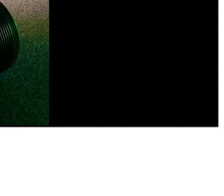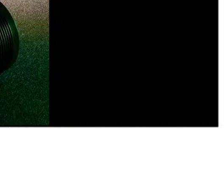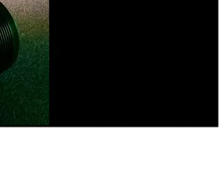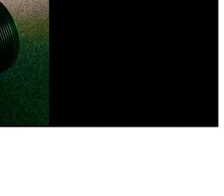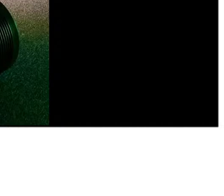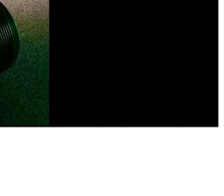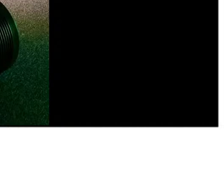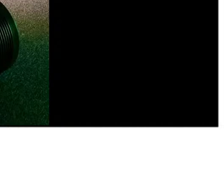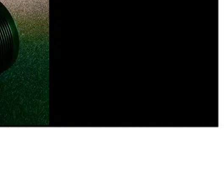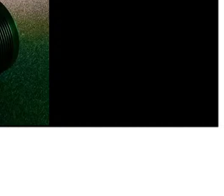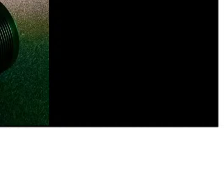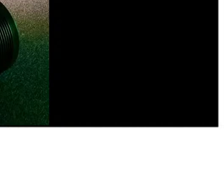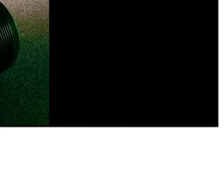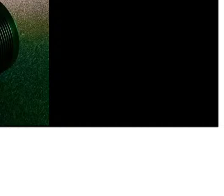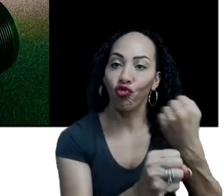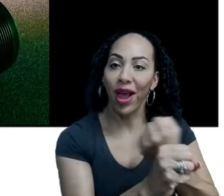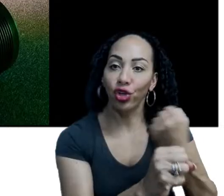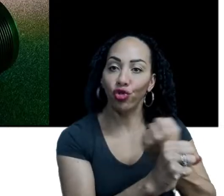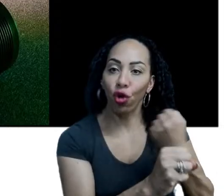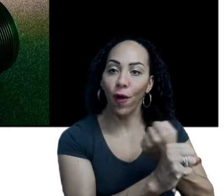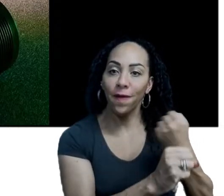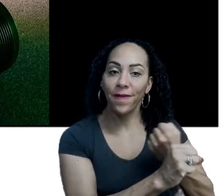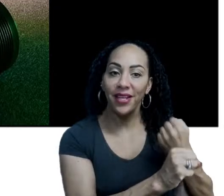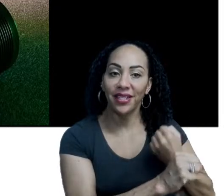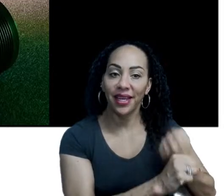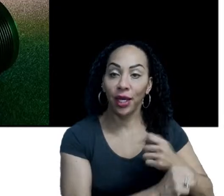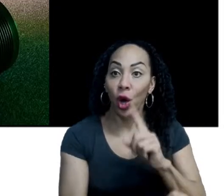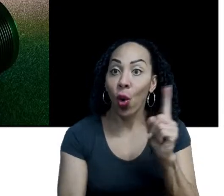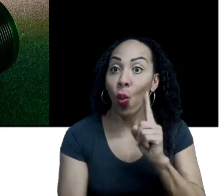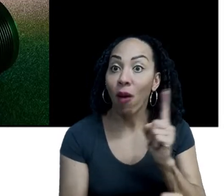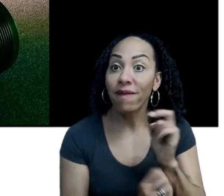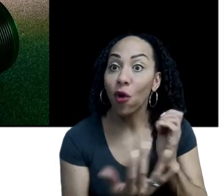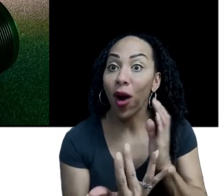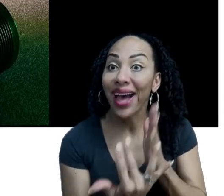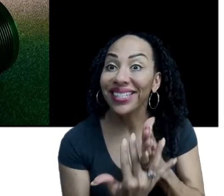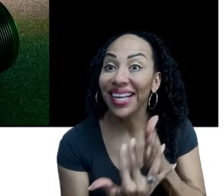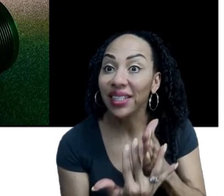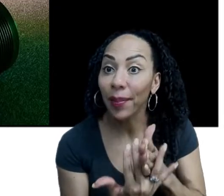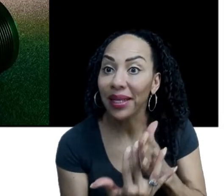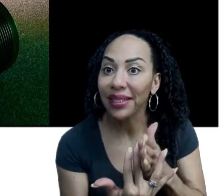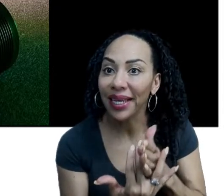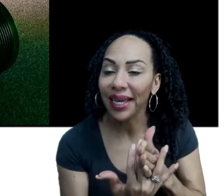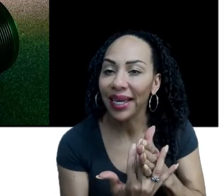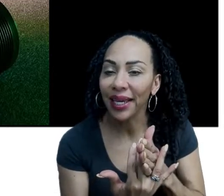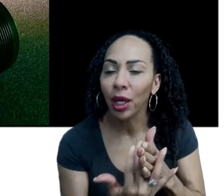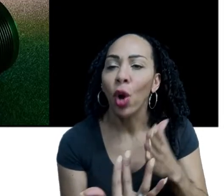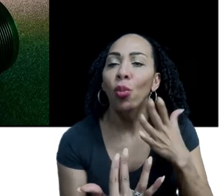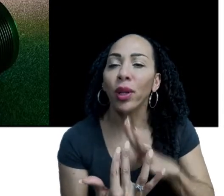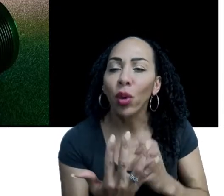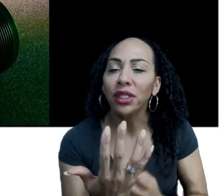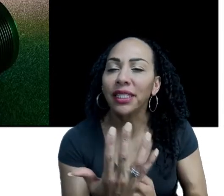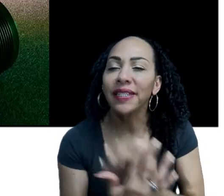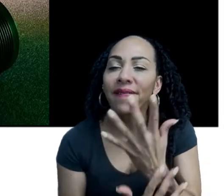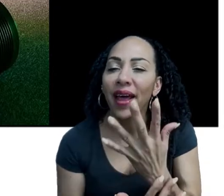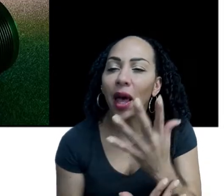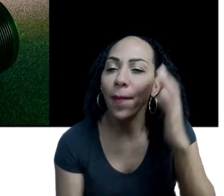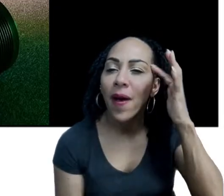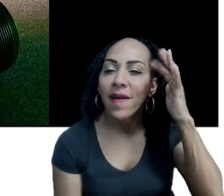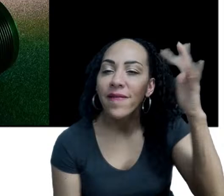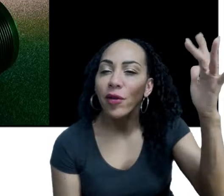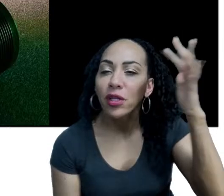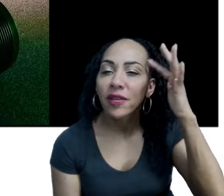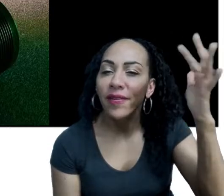retrofitting for accessibility, and we wanted to see if there was a way of developing a philosophy by which we could